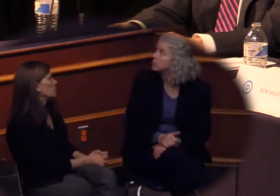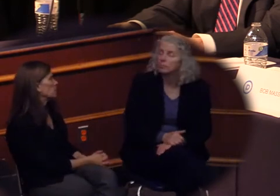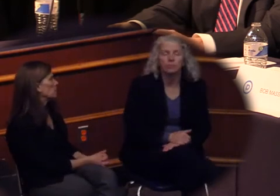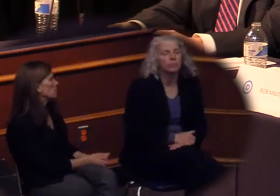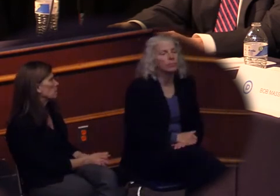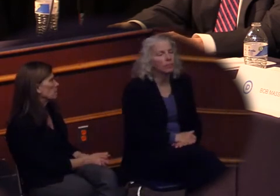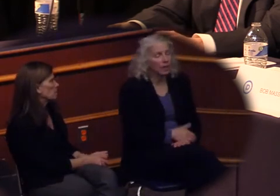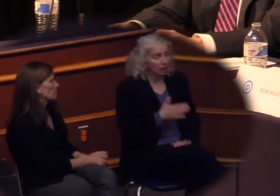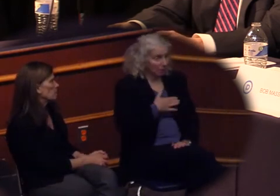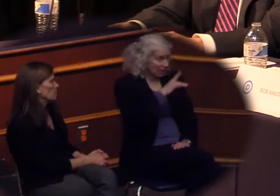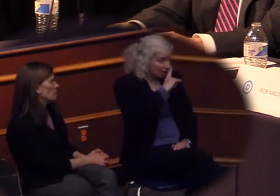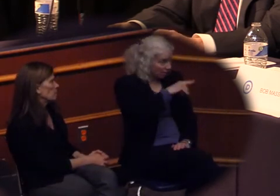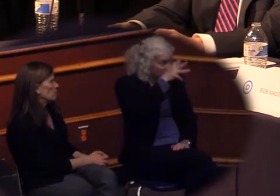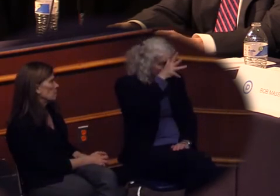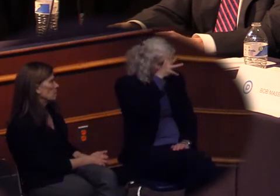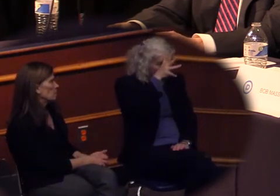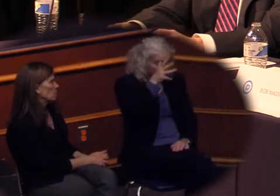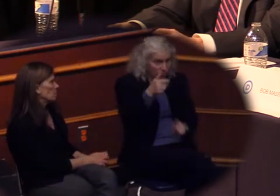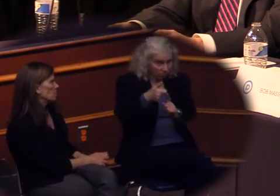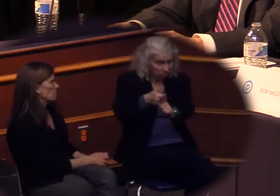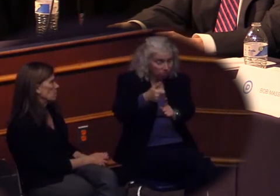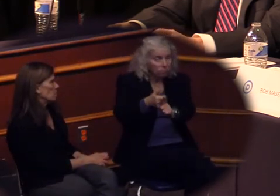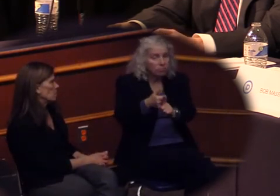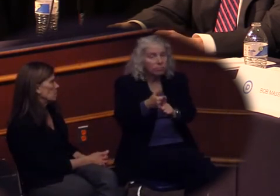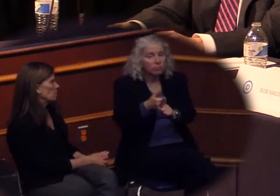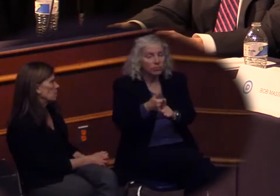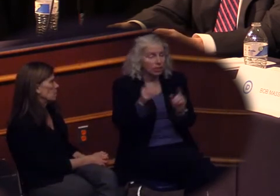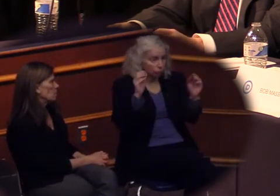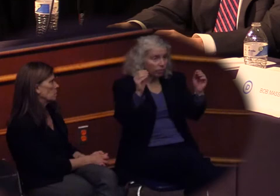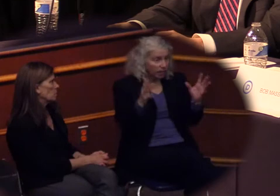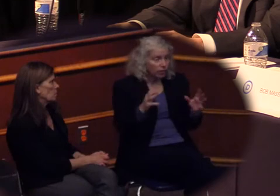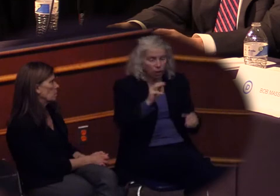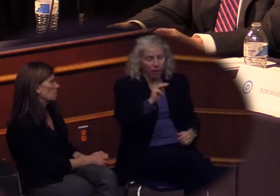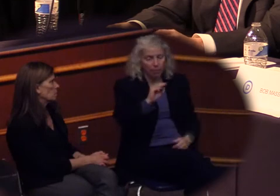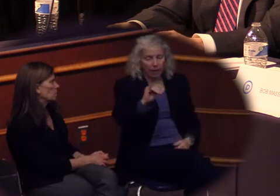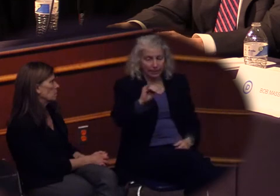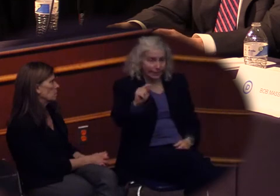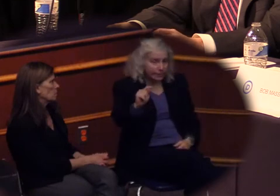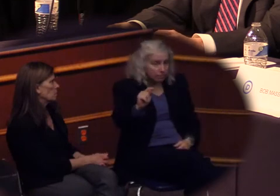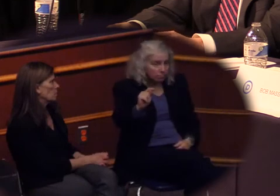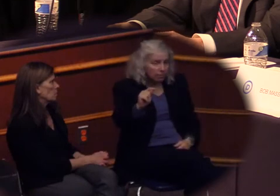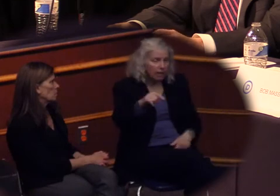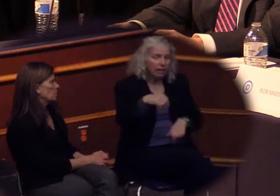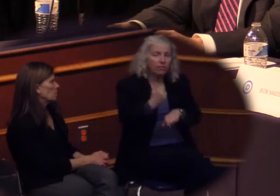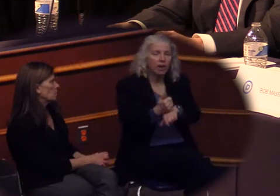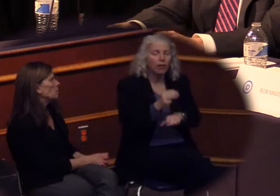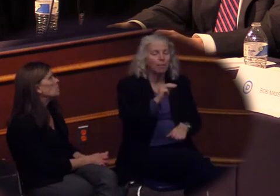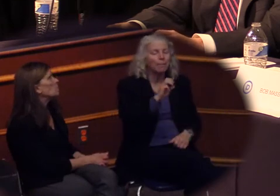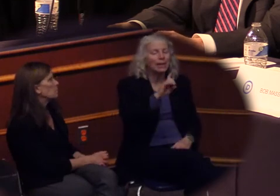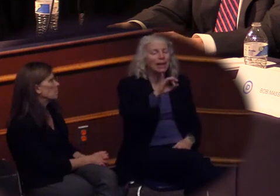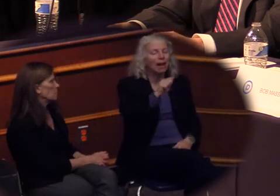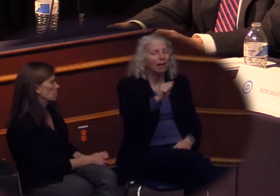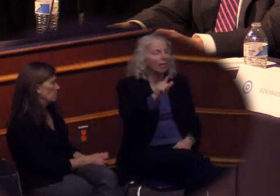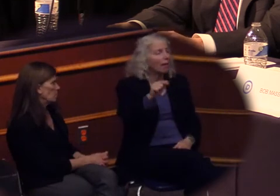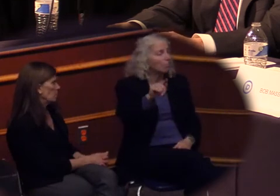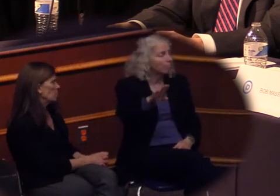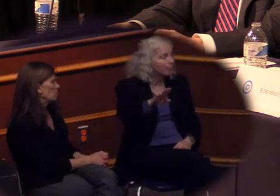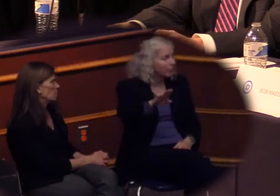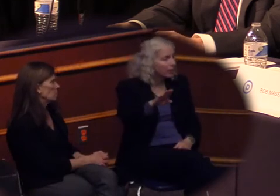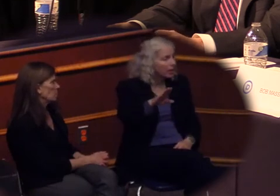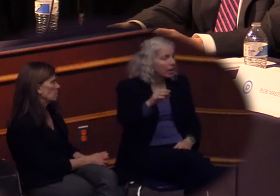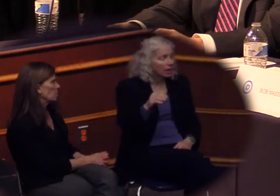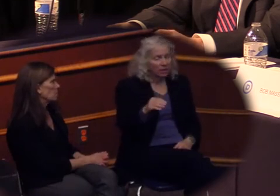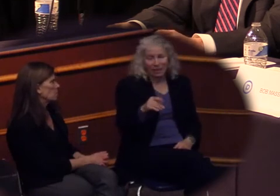My stepfather was a professor at MIT and one of the founders of Media Lab, and he was